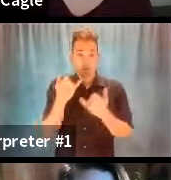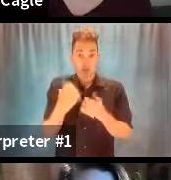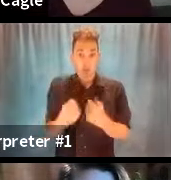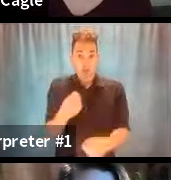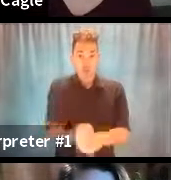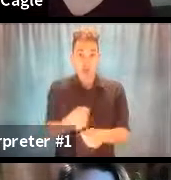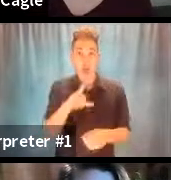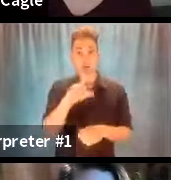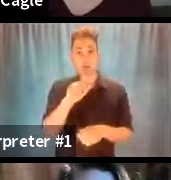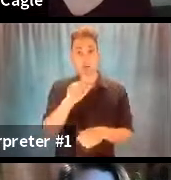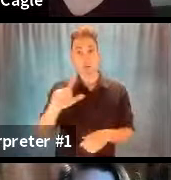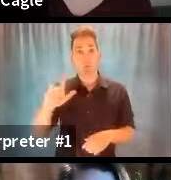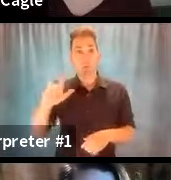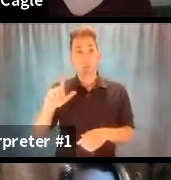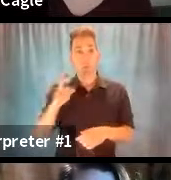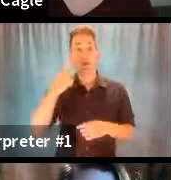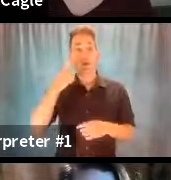raised